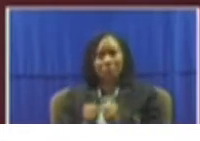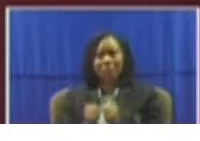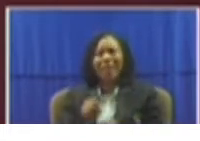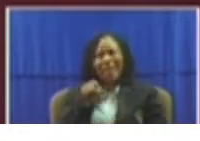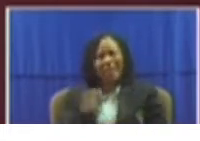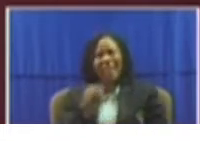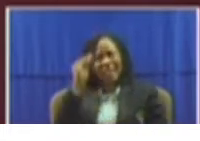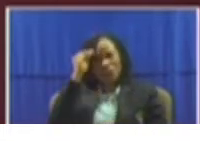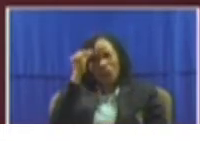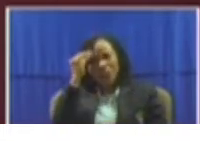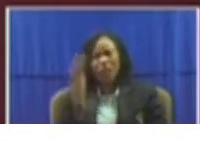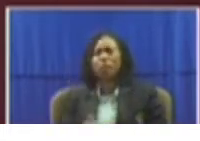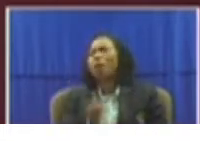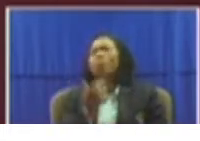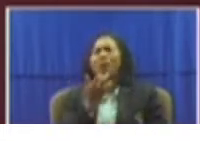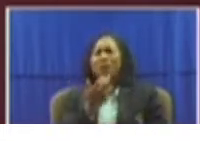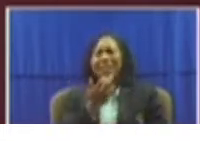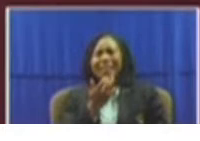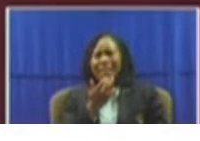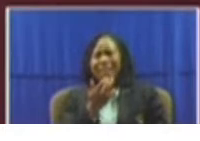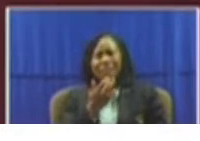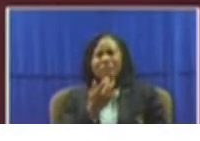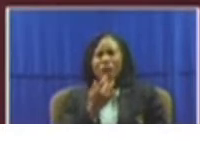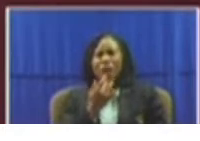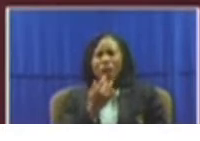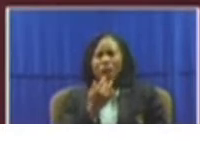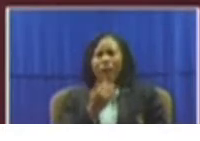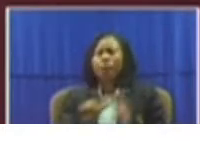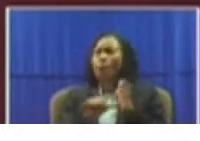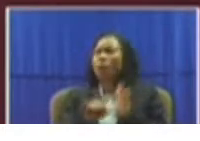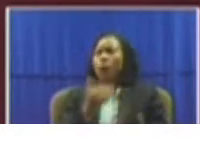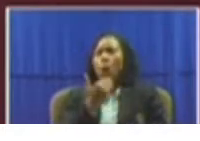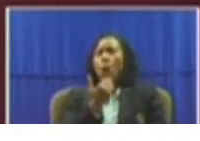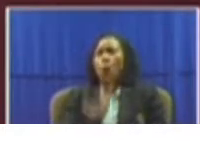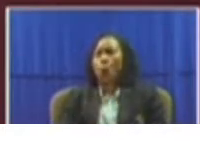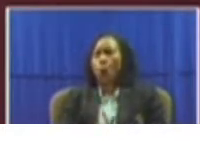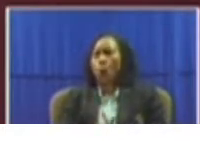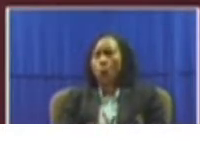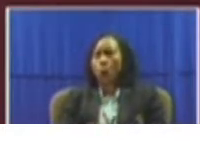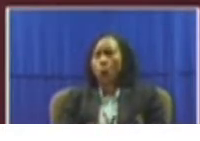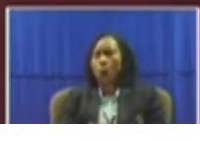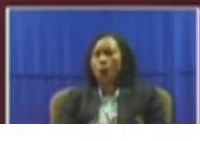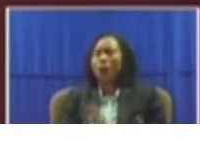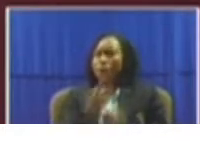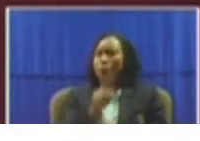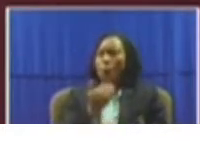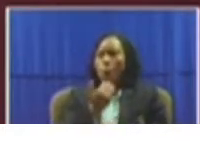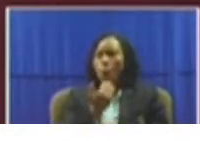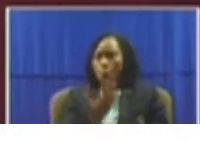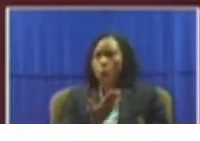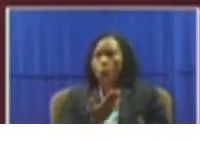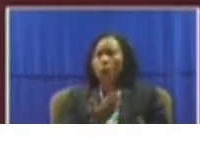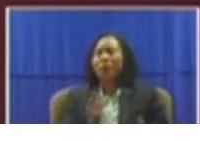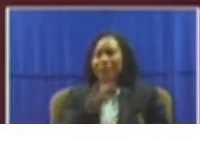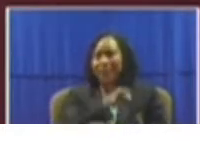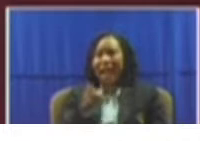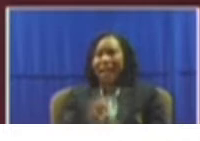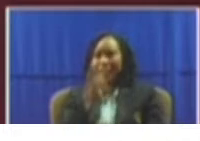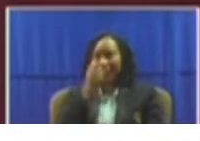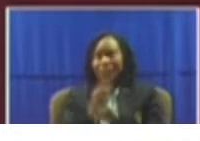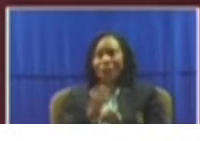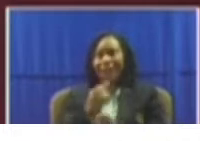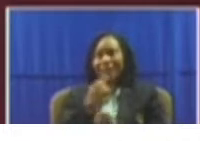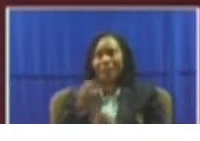to count. The legal economic nexus is the complex social process through which answers to these questions